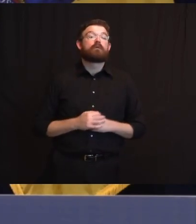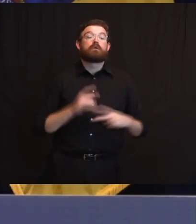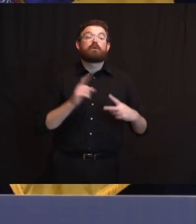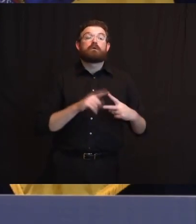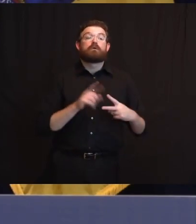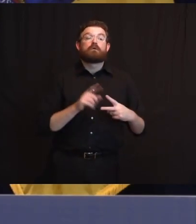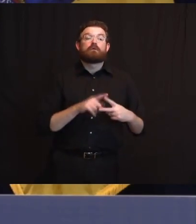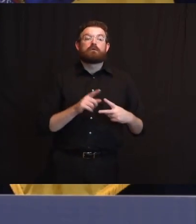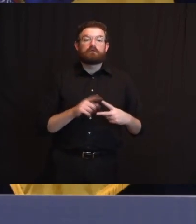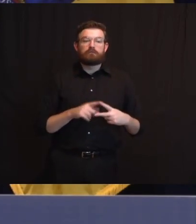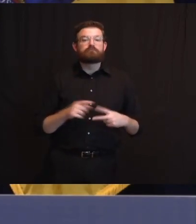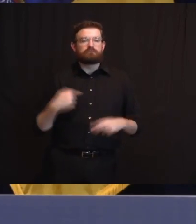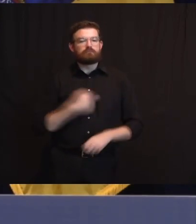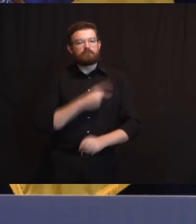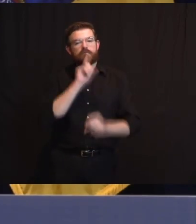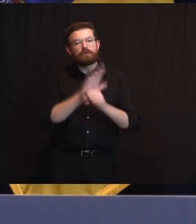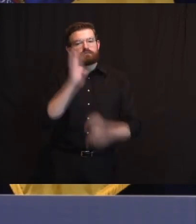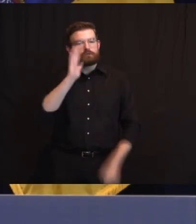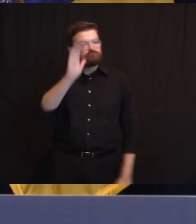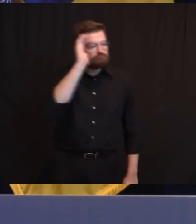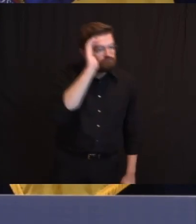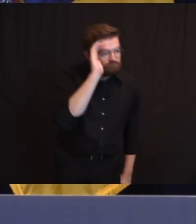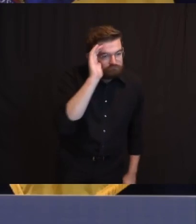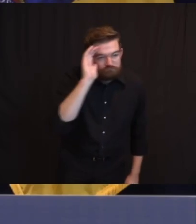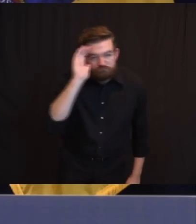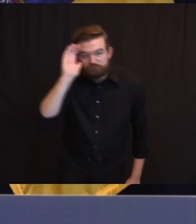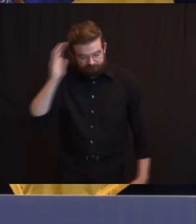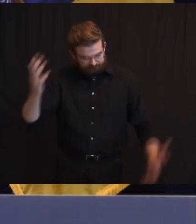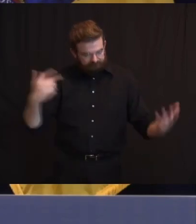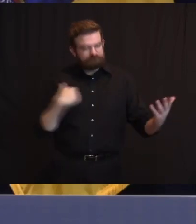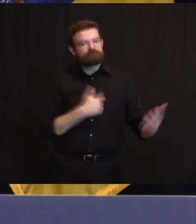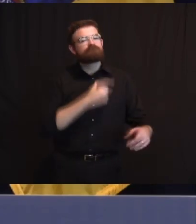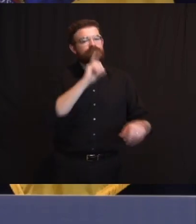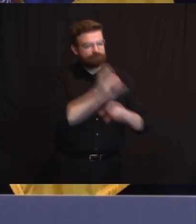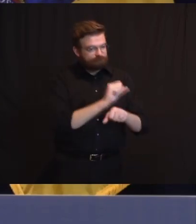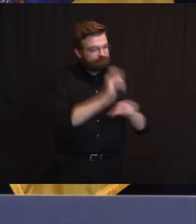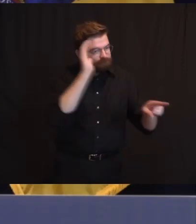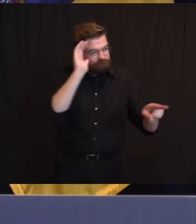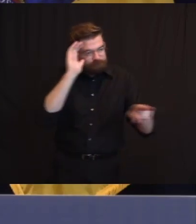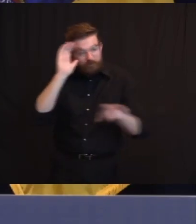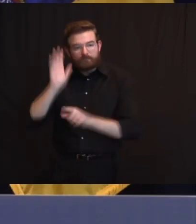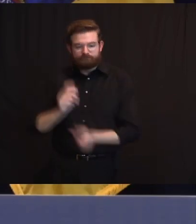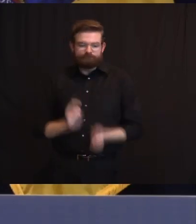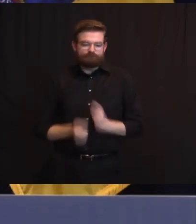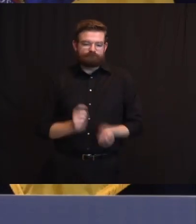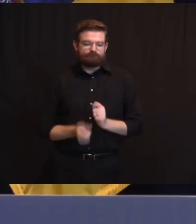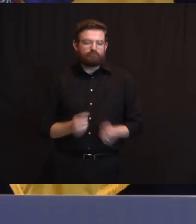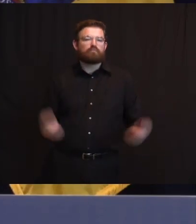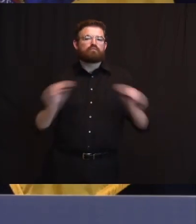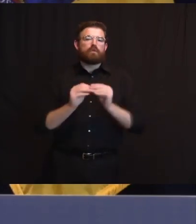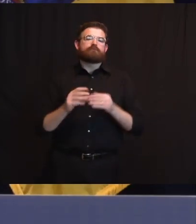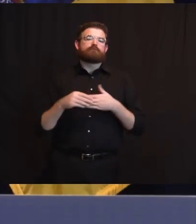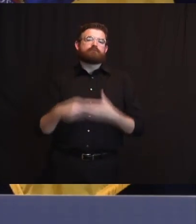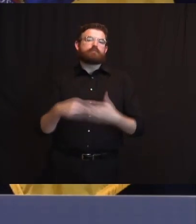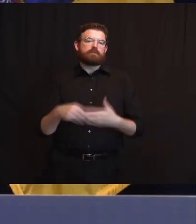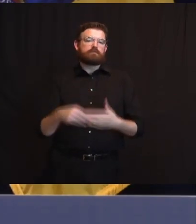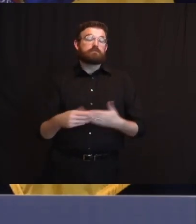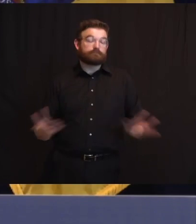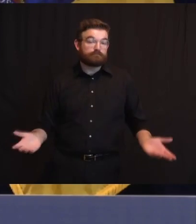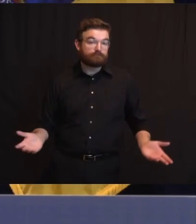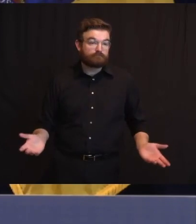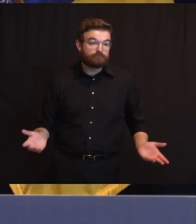listen. We've listened, and we've come back and said, you know what, we're going to add this dimension of flexibility. And that will continue to be our